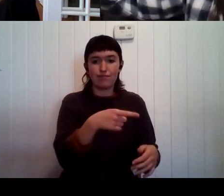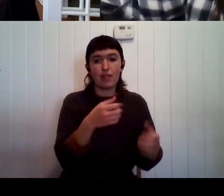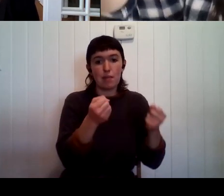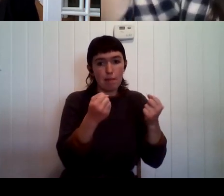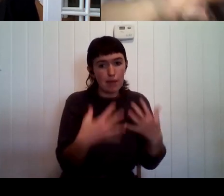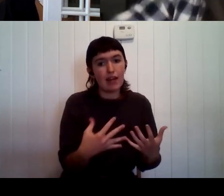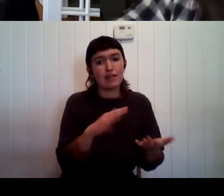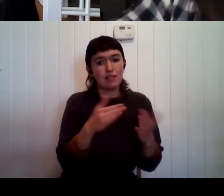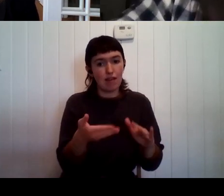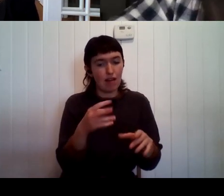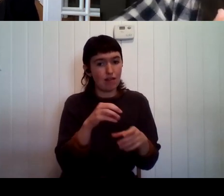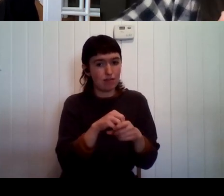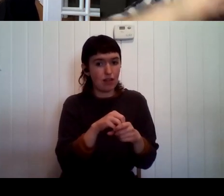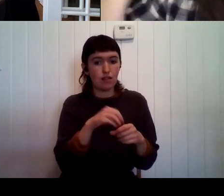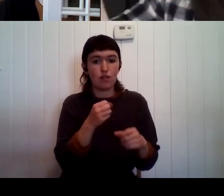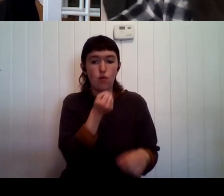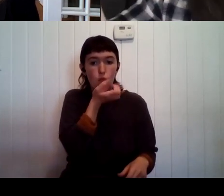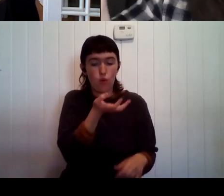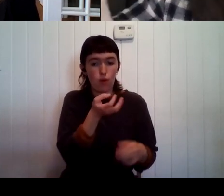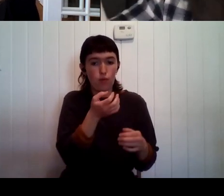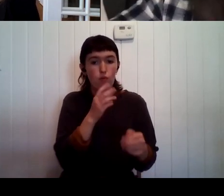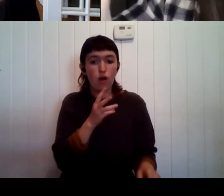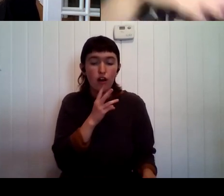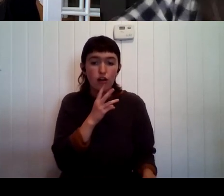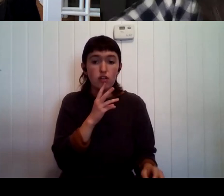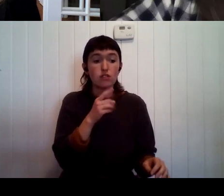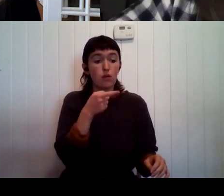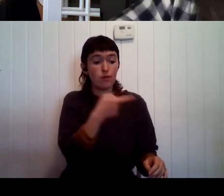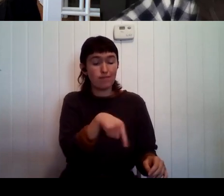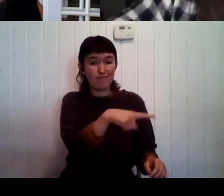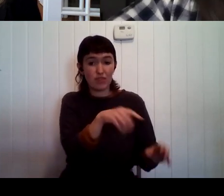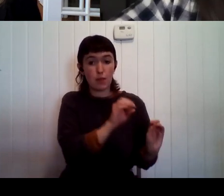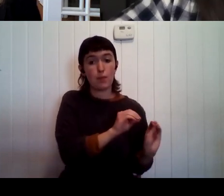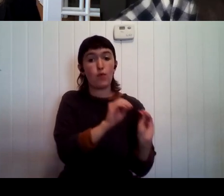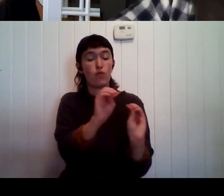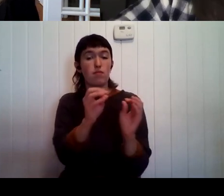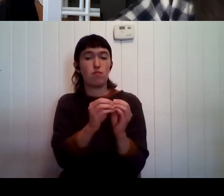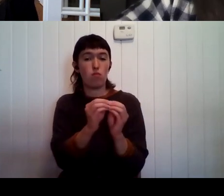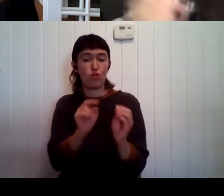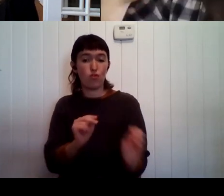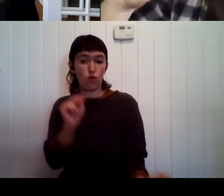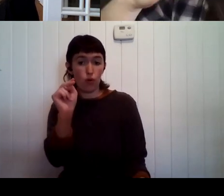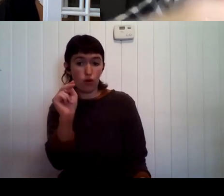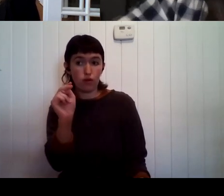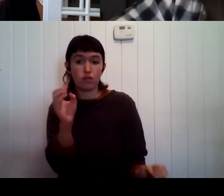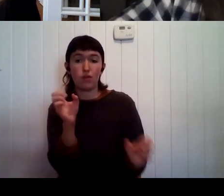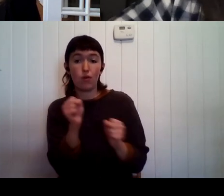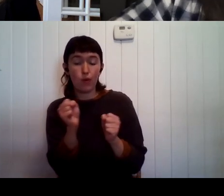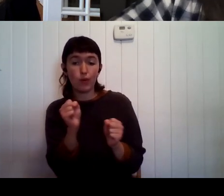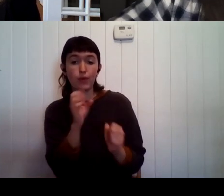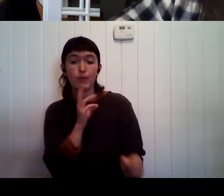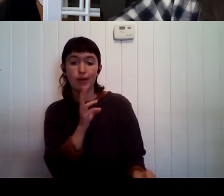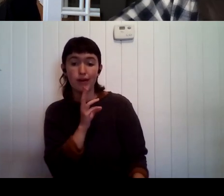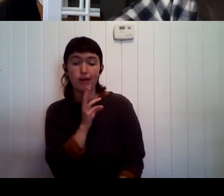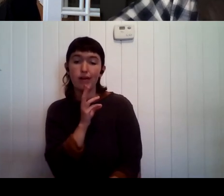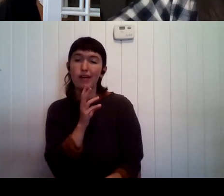moving north to stay in colder water, and the northern populations are okay. But in this more southern populations,